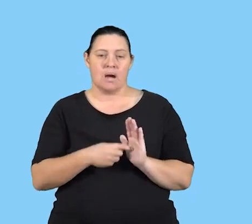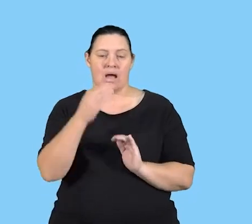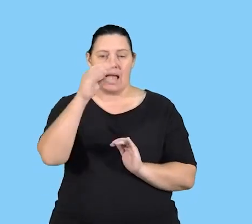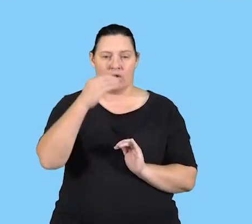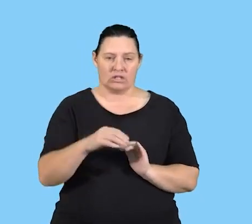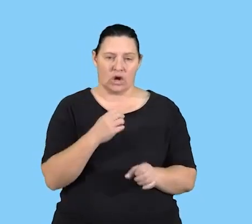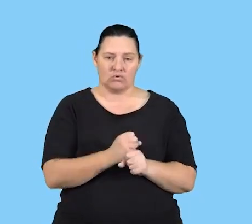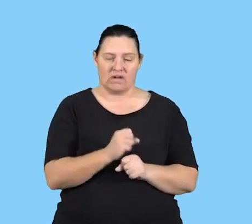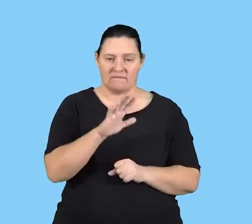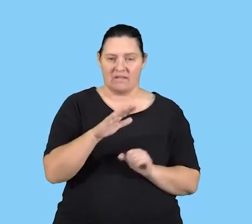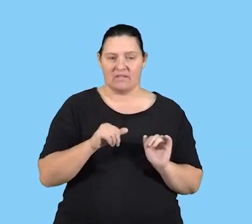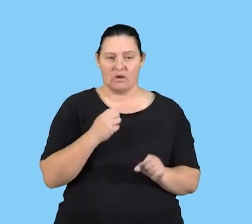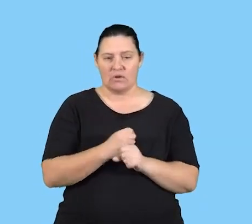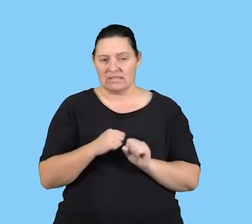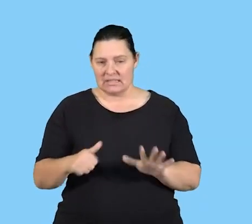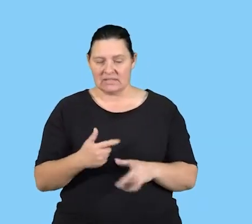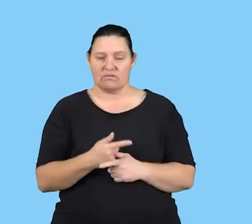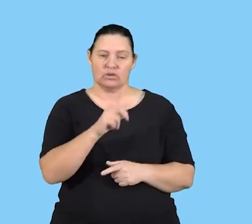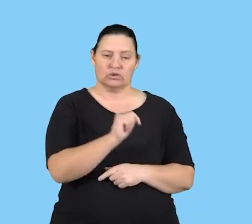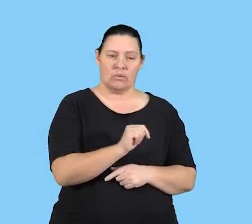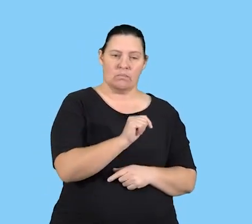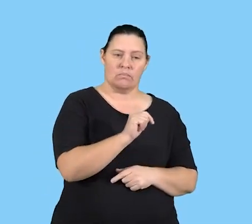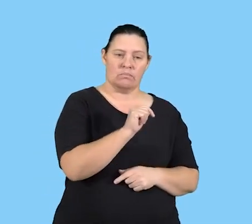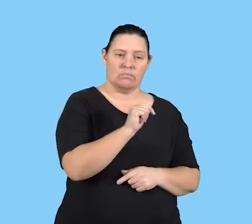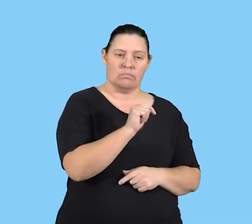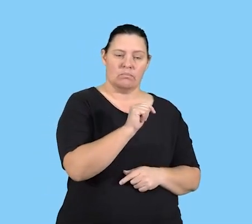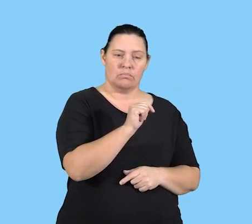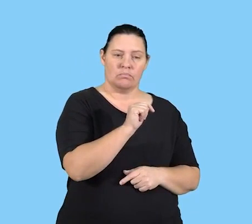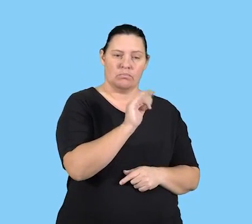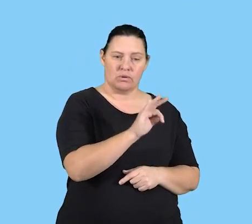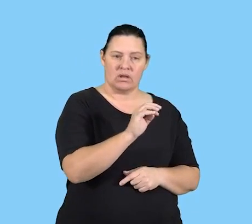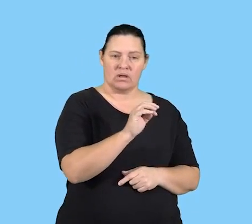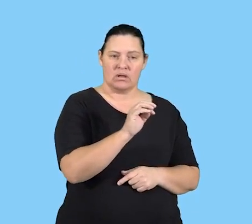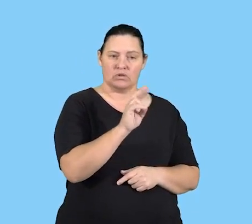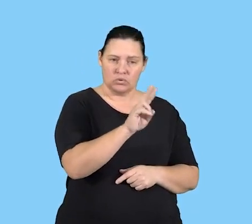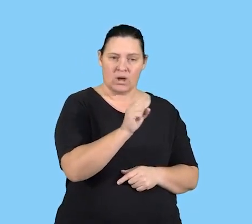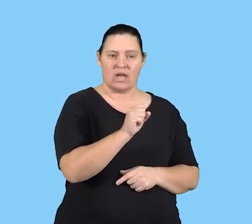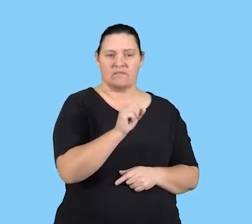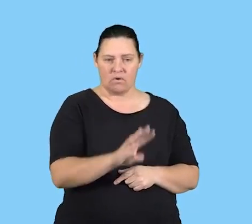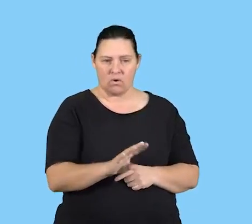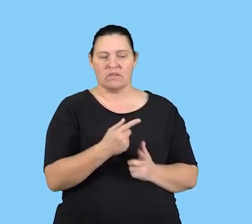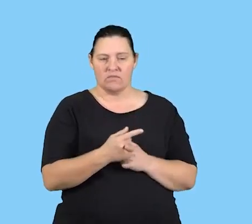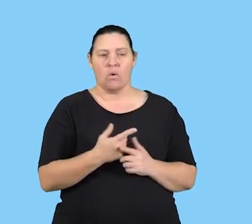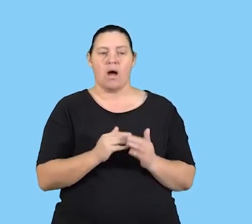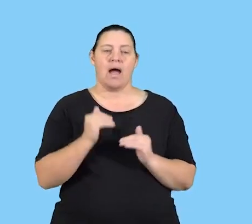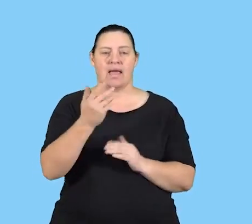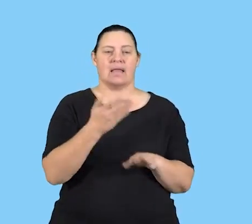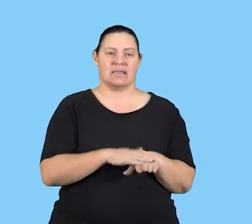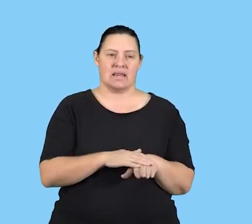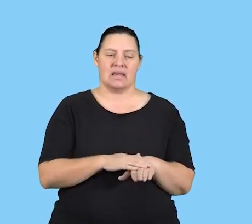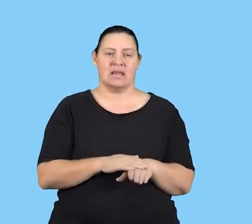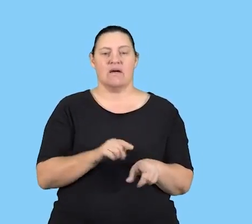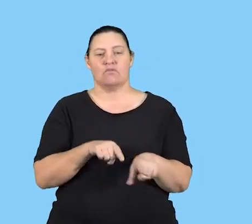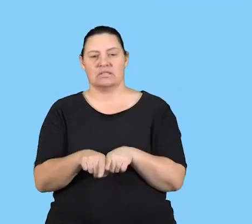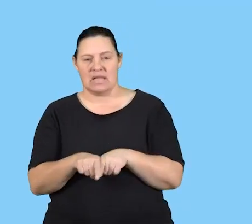allocation for grade 5 and grade 6 for term 2 and term 4 are a bit higher than the mark allocation for